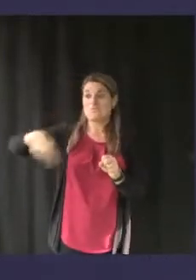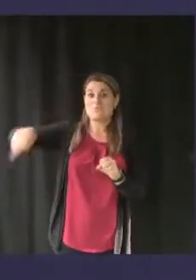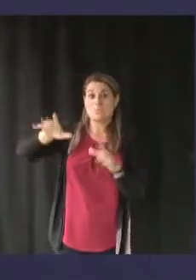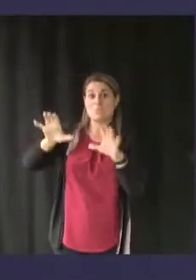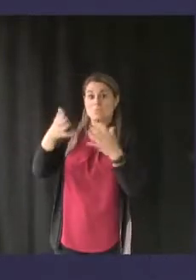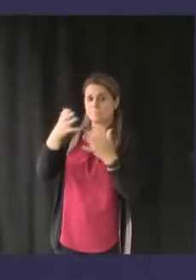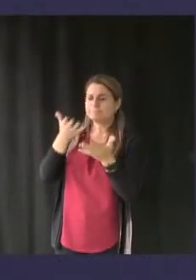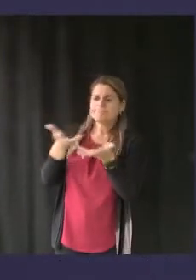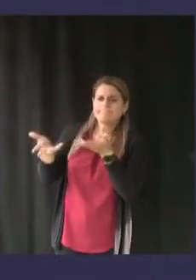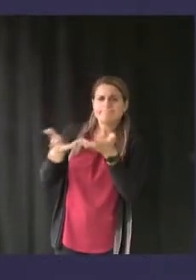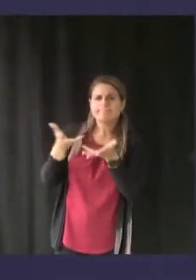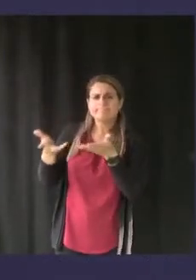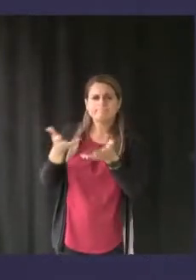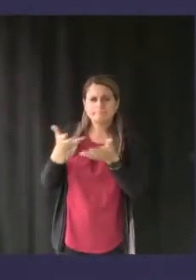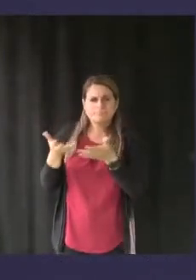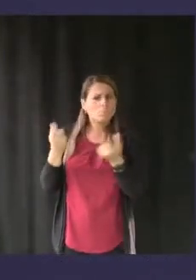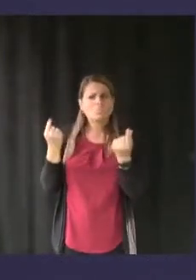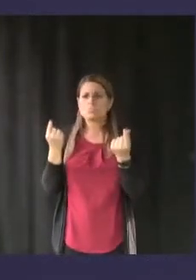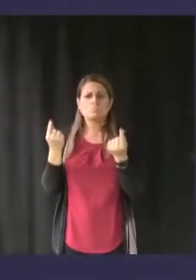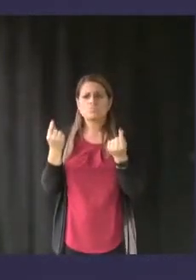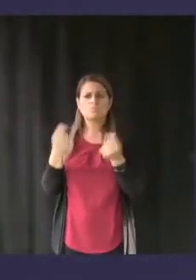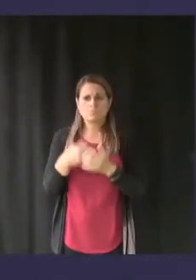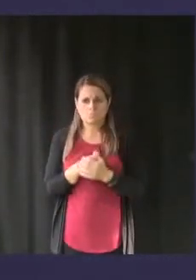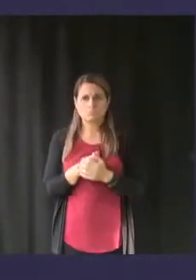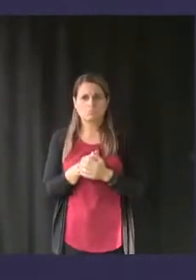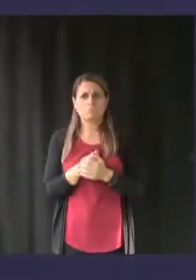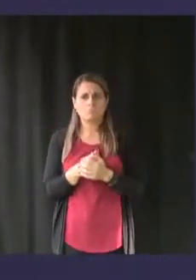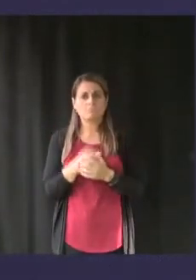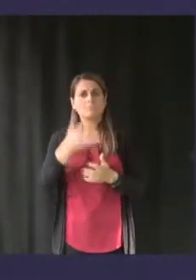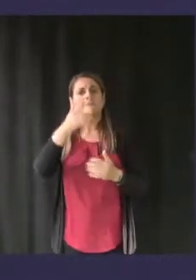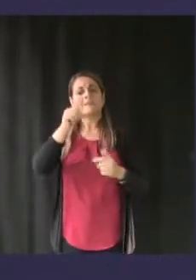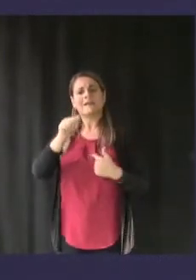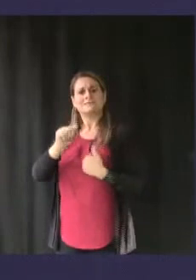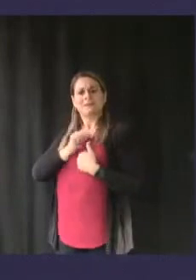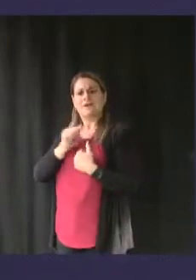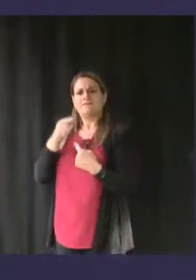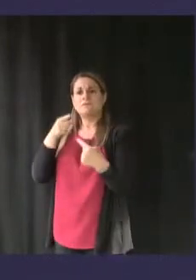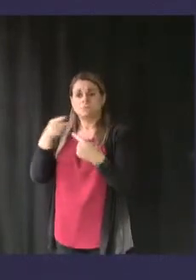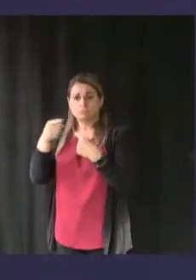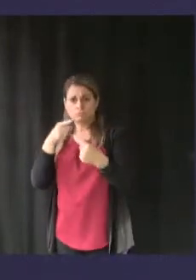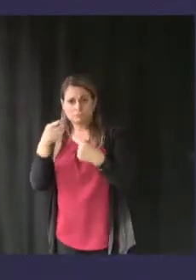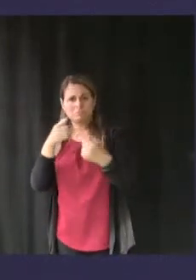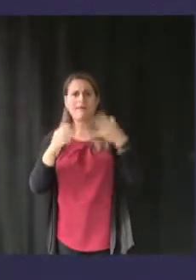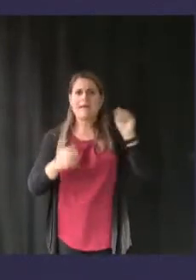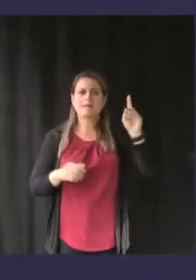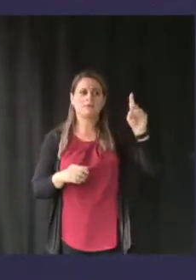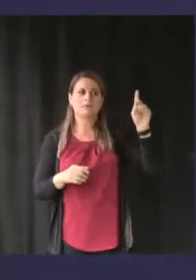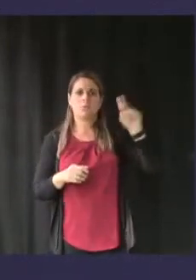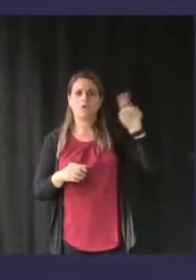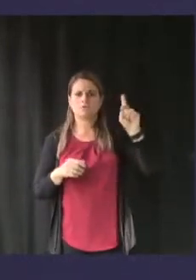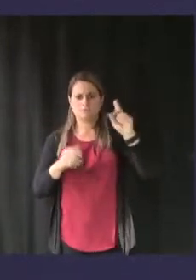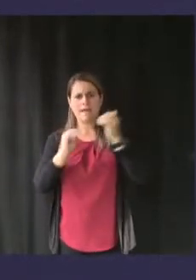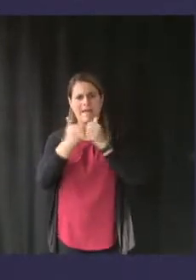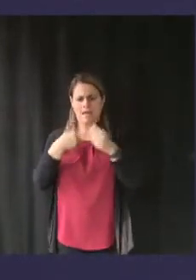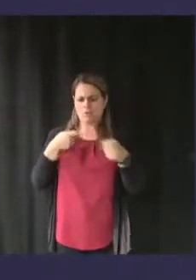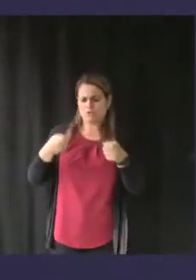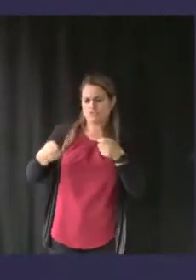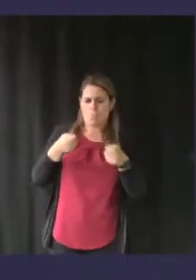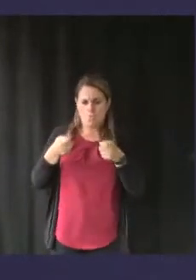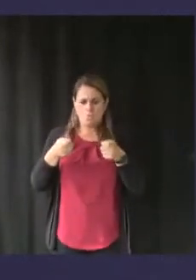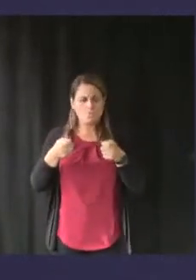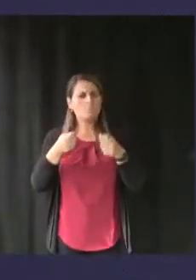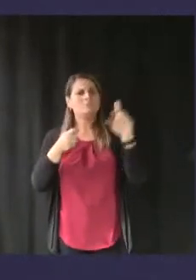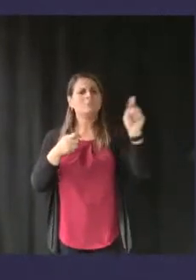and democracy, a perspective that has been the North Star of the Biden administration since Inauguration Day. To those cadets who are